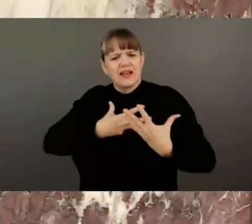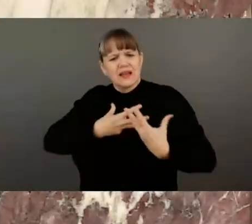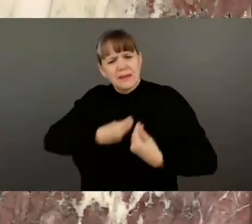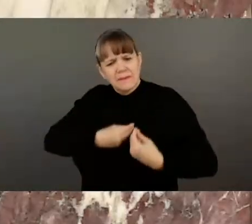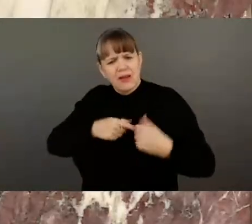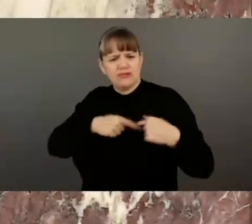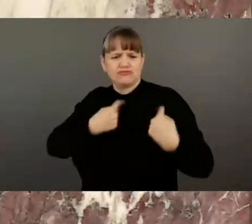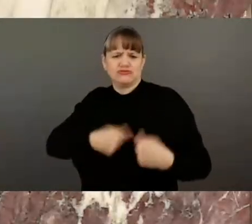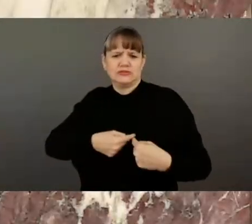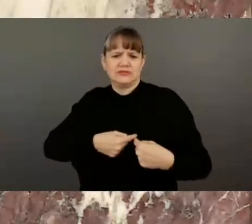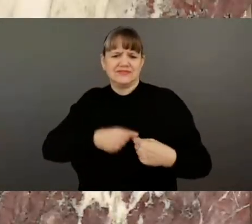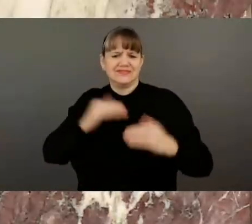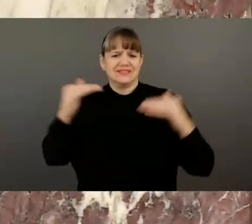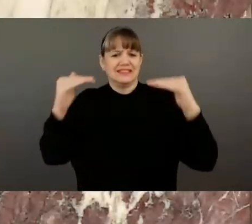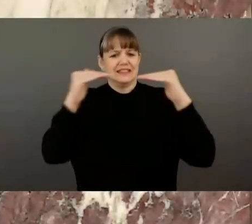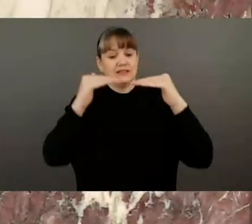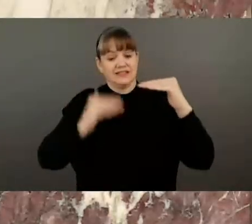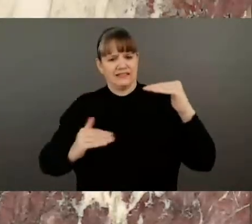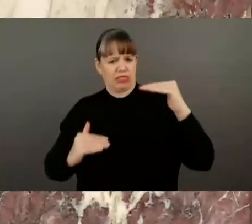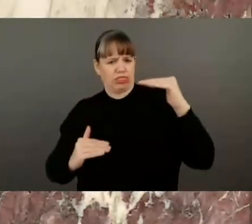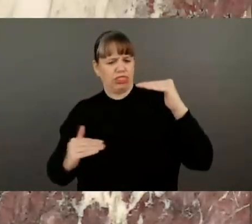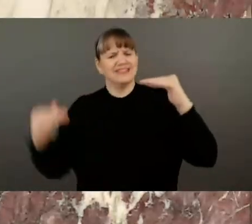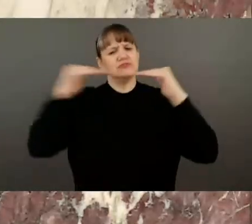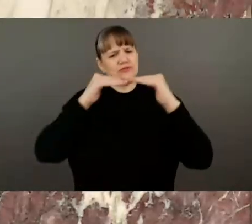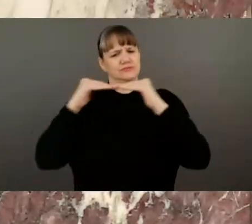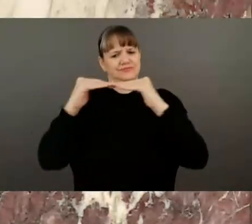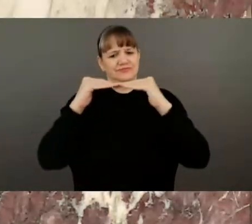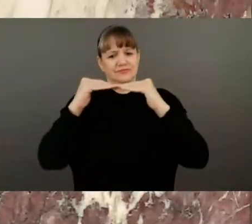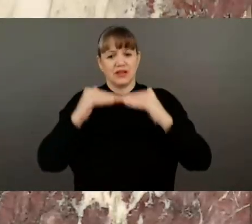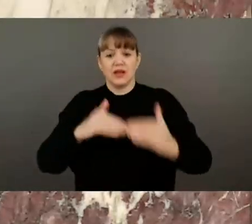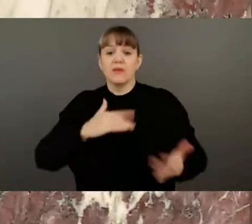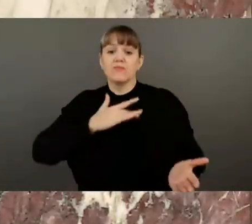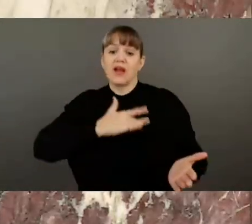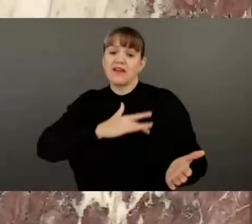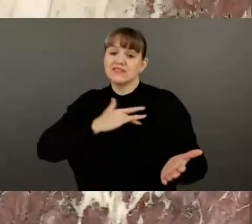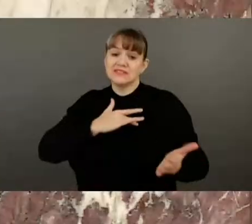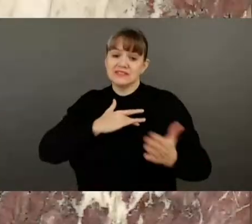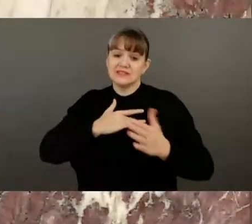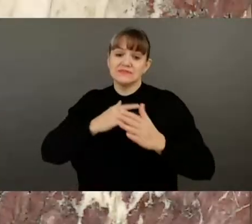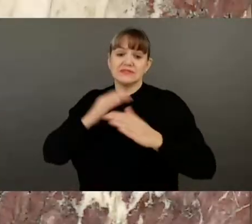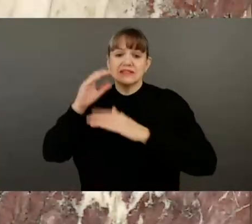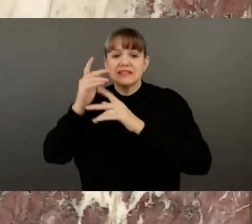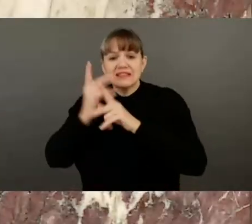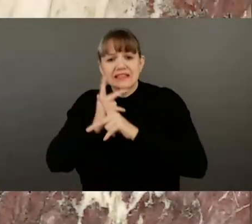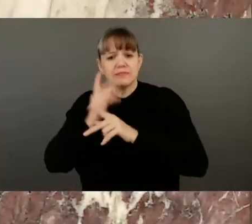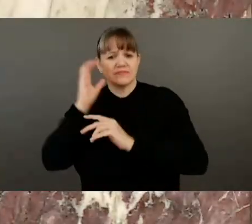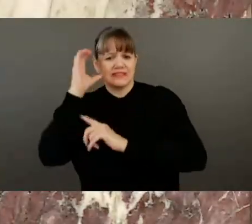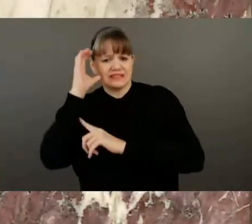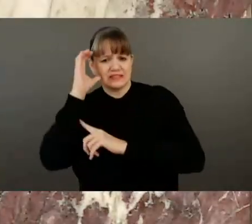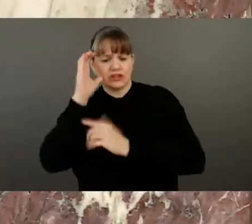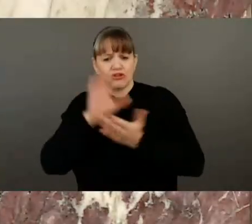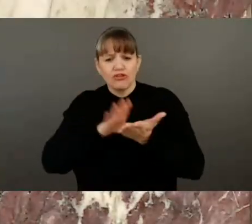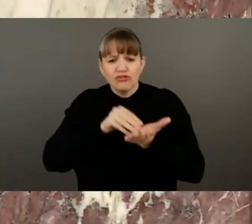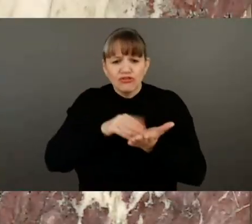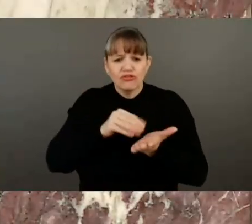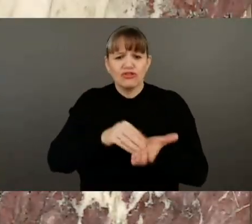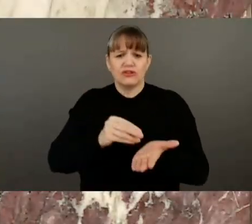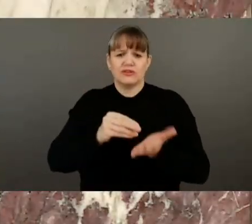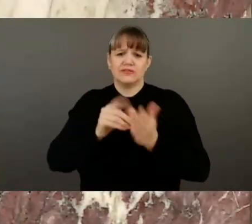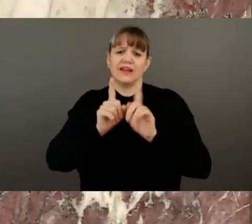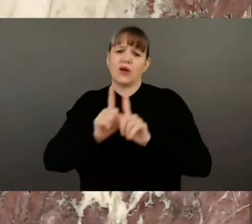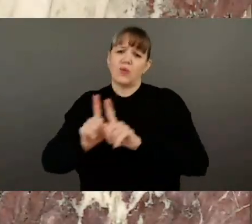to keep listening, to keep learning, and to keep walking the path towards justice and healing